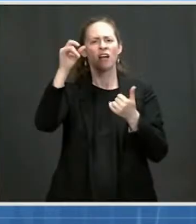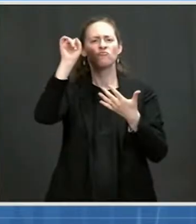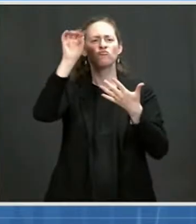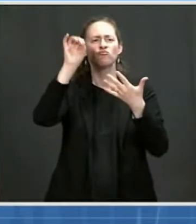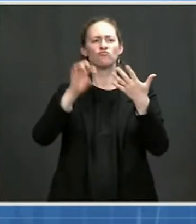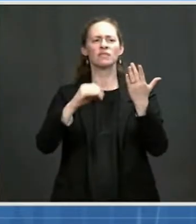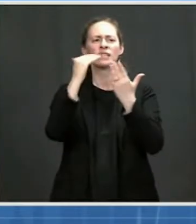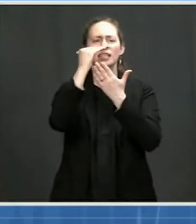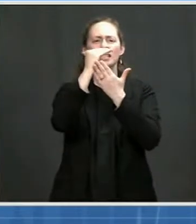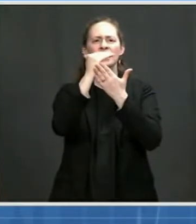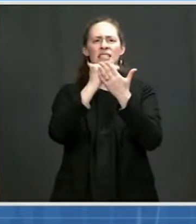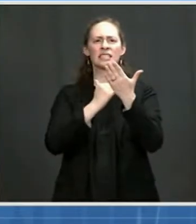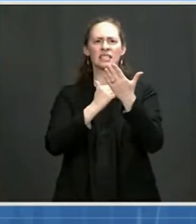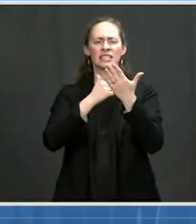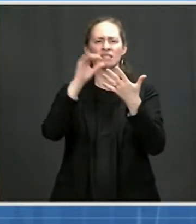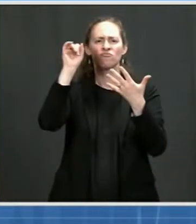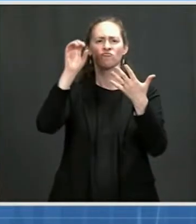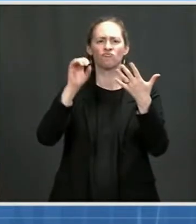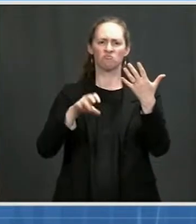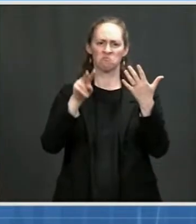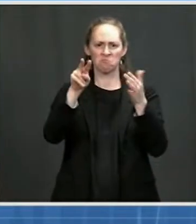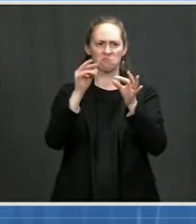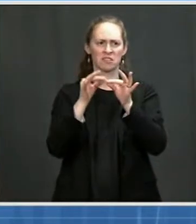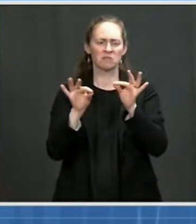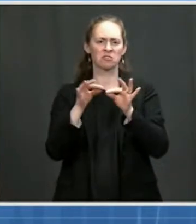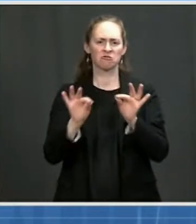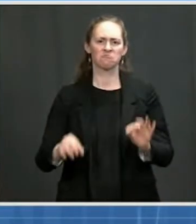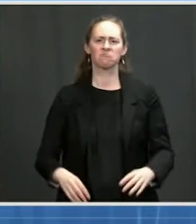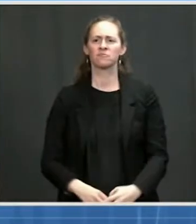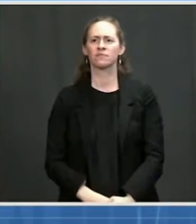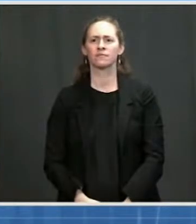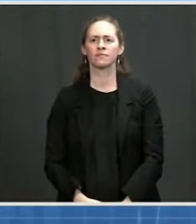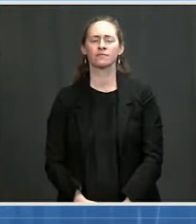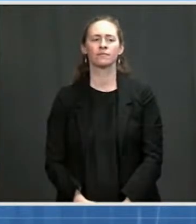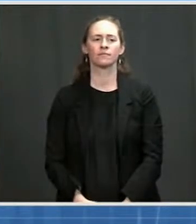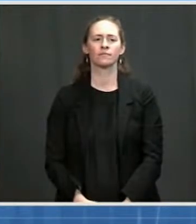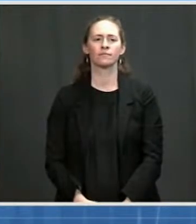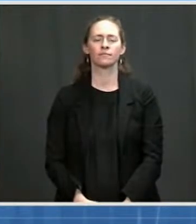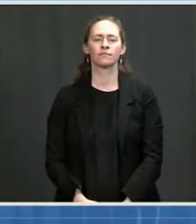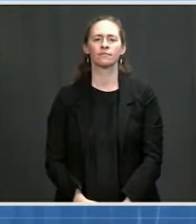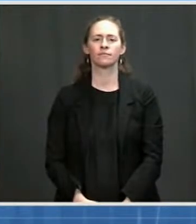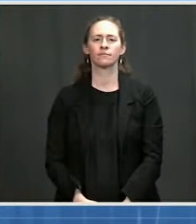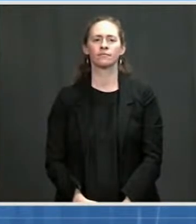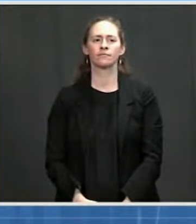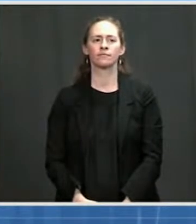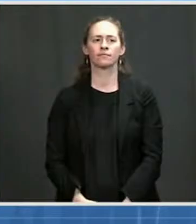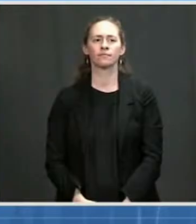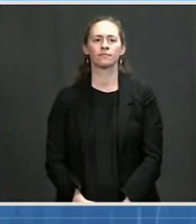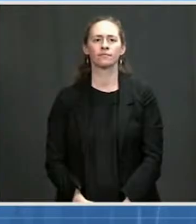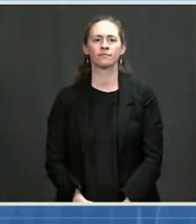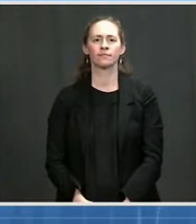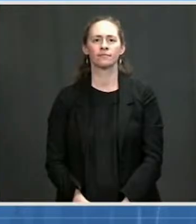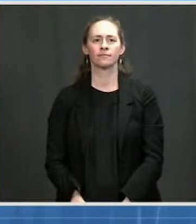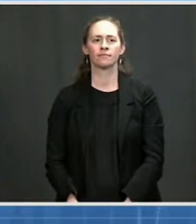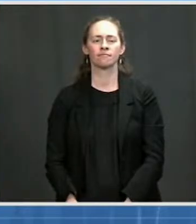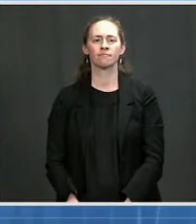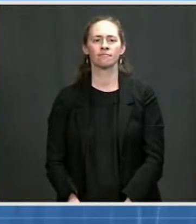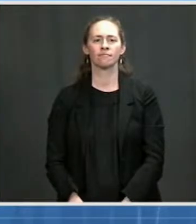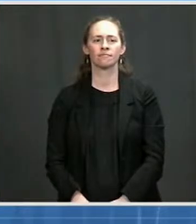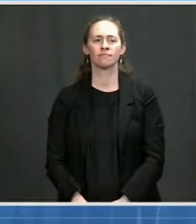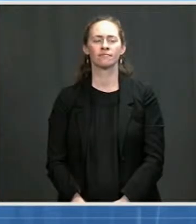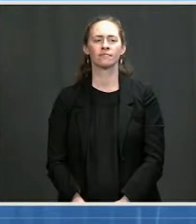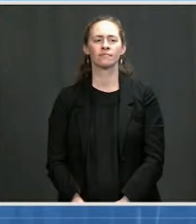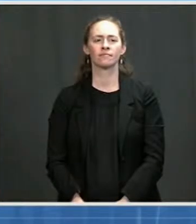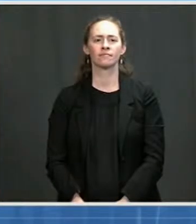therapies, active 4 with antithrombotics, and active 5, which we call the BET or Big Effect trial, aims